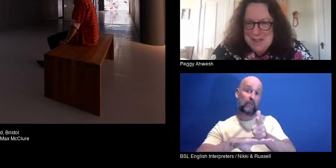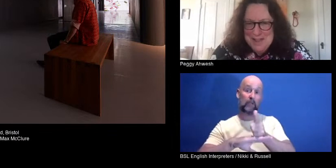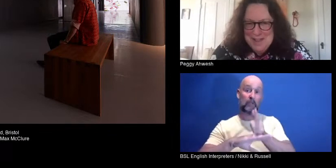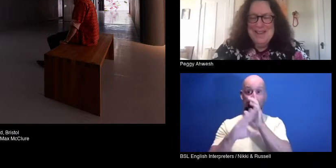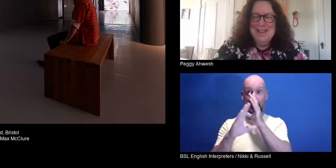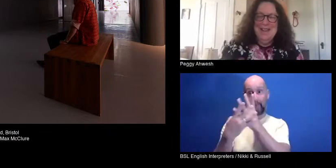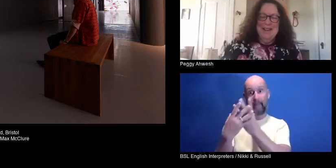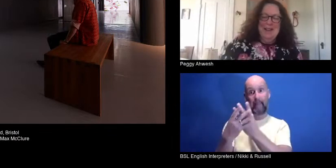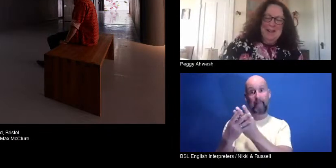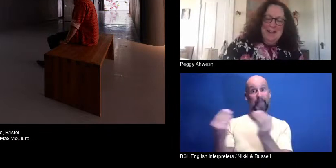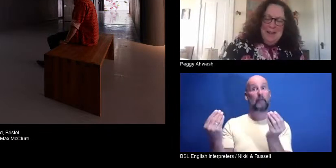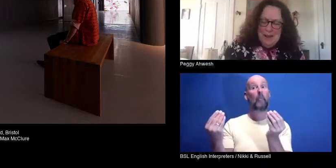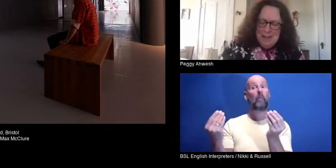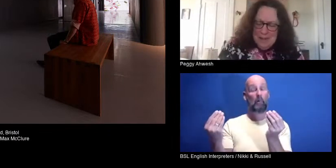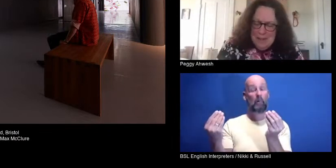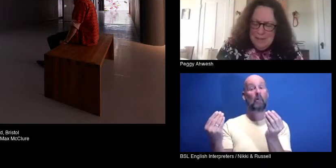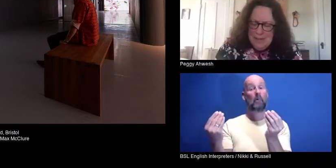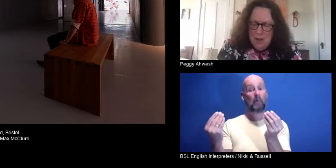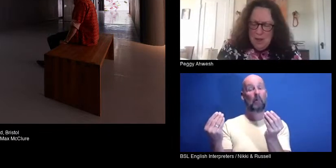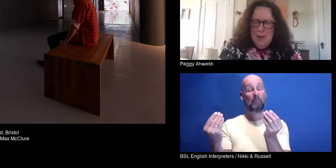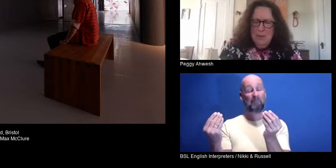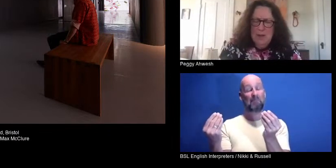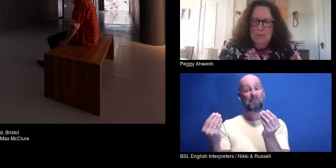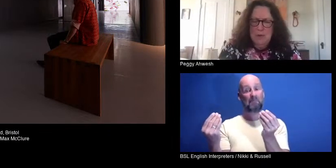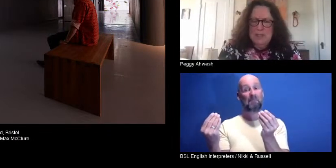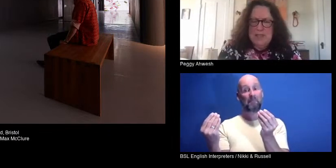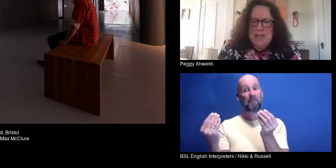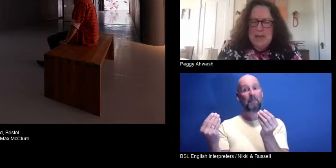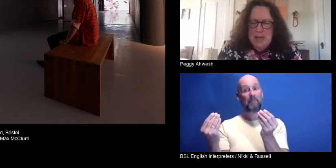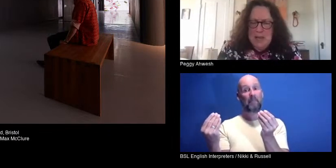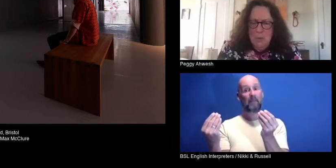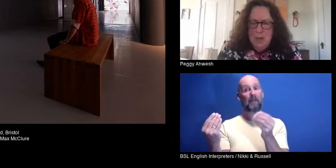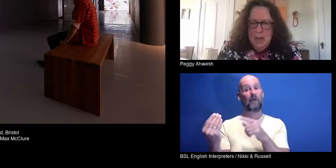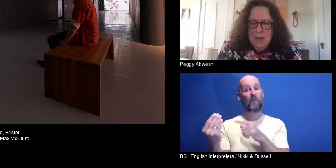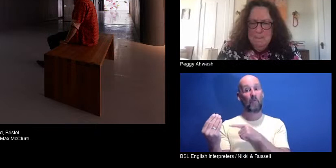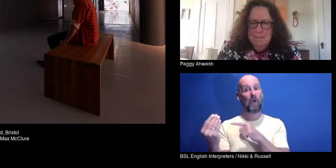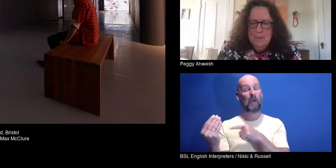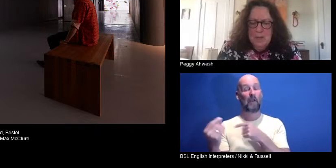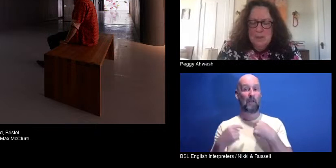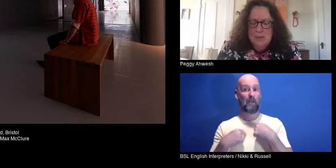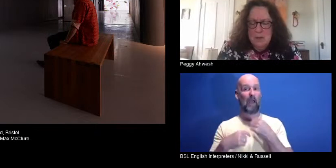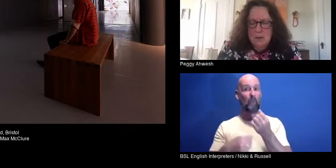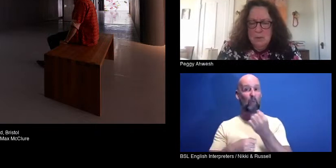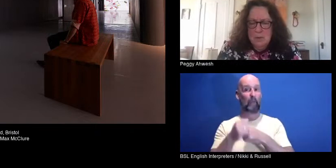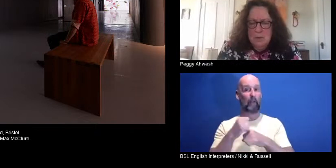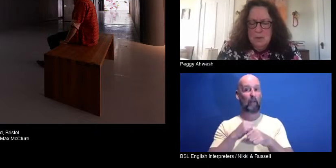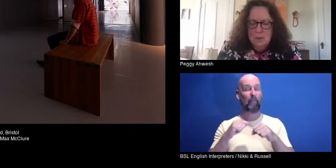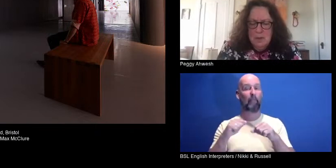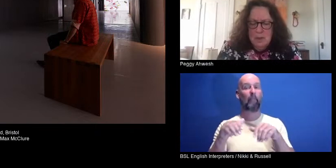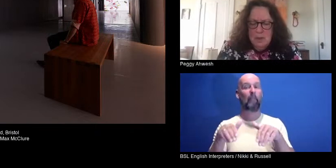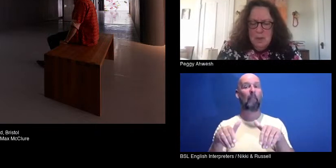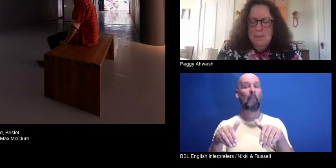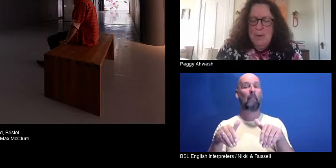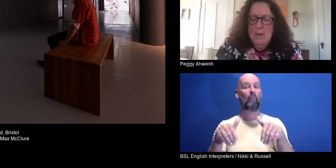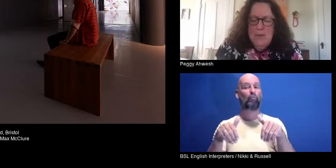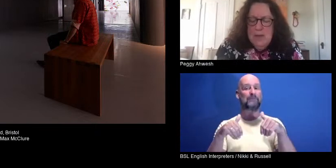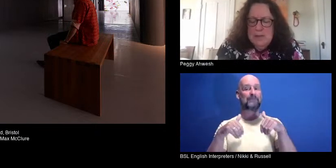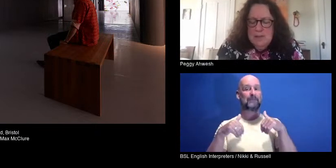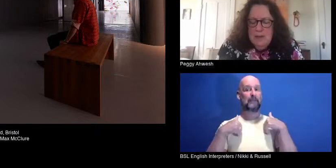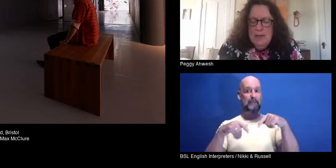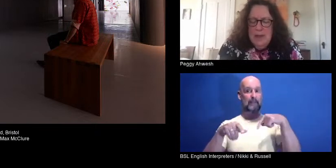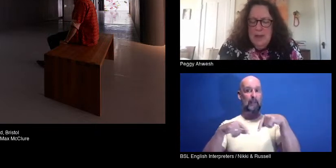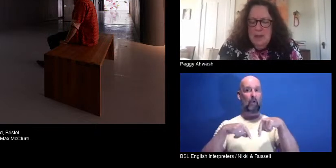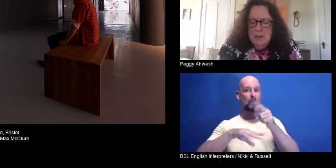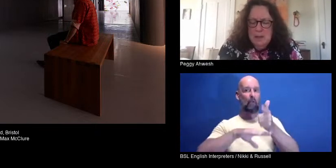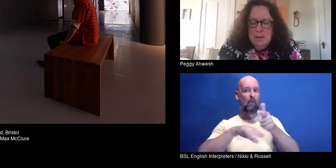invisible. And I think often I would kind of recede in a way. So, I mean, part of it is,